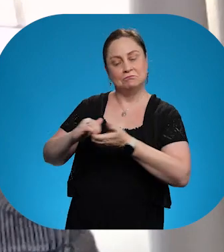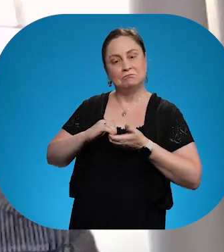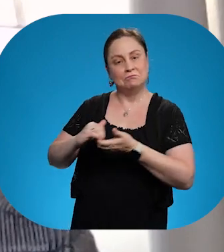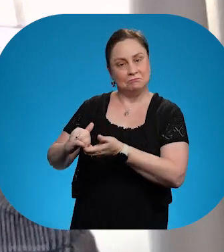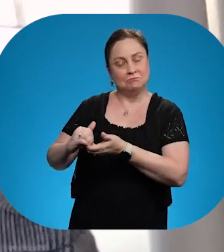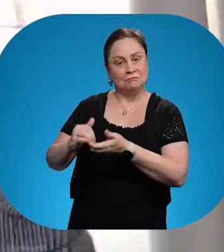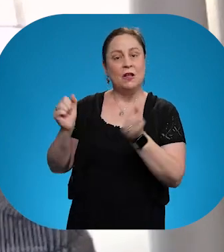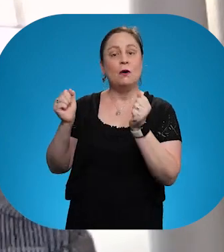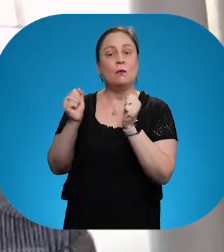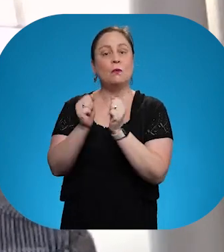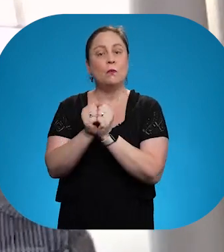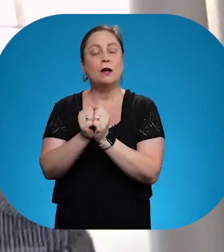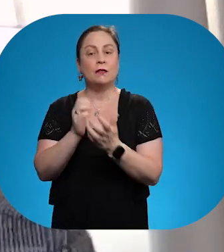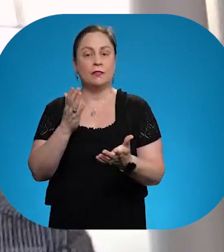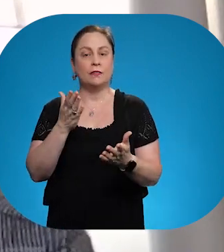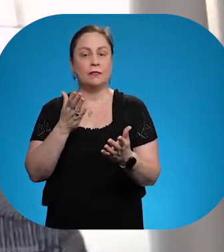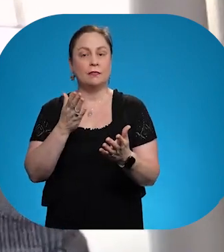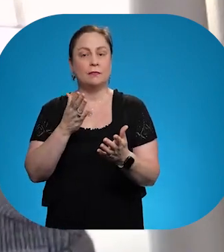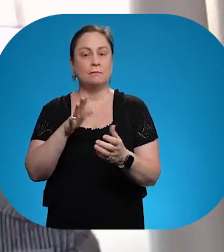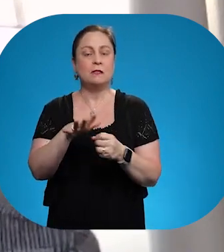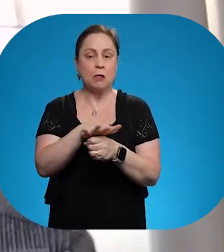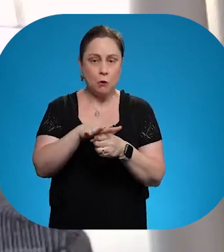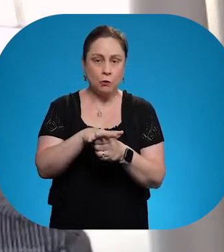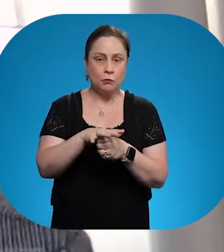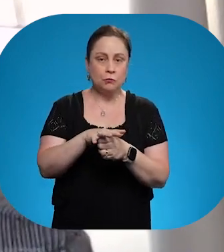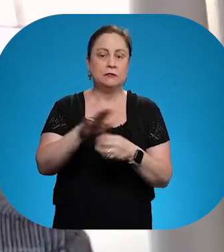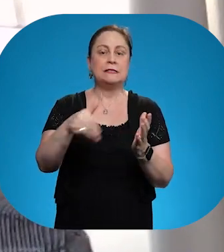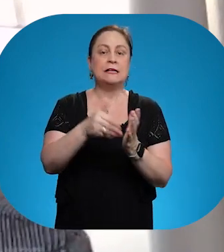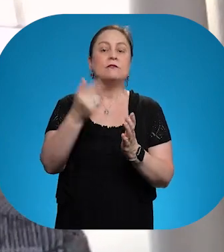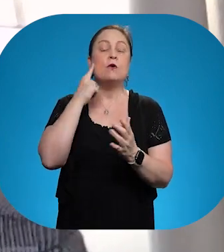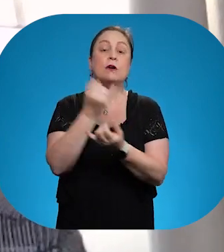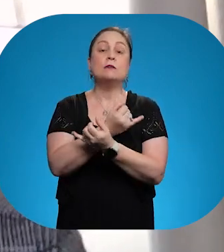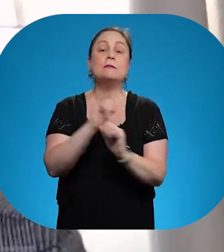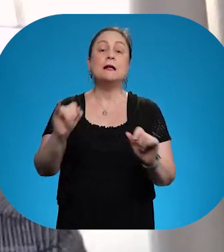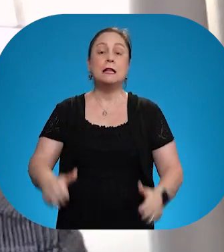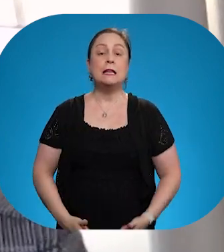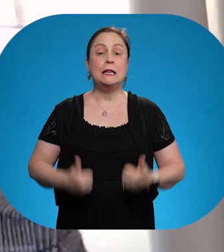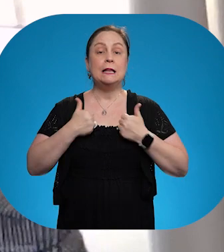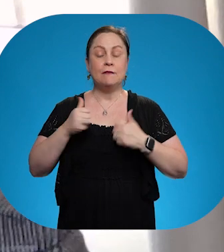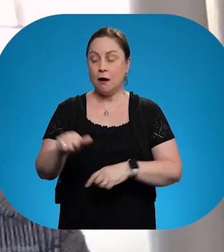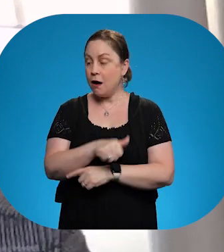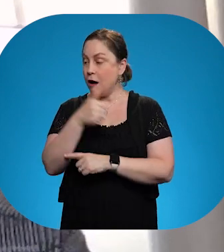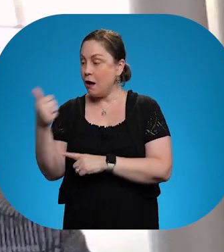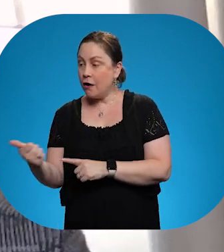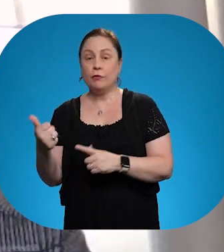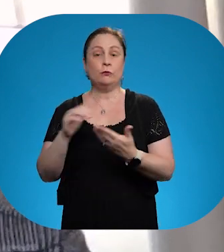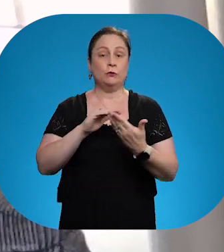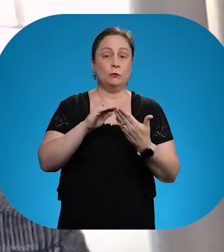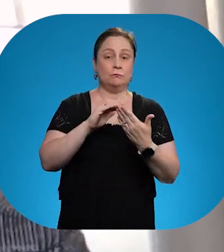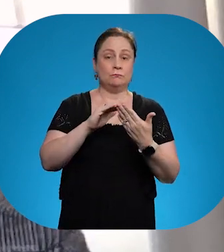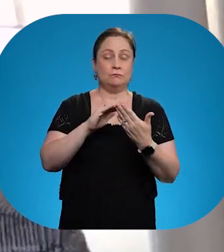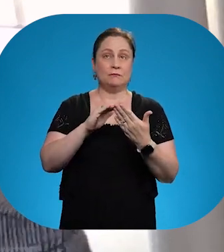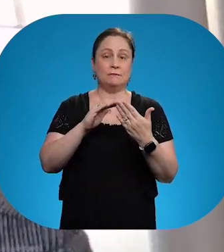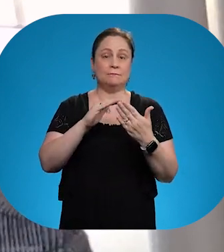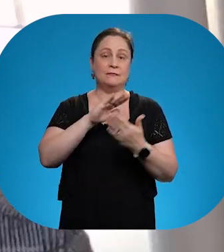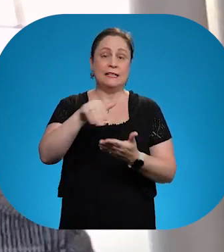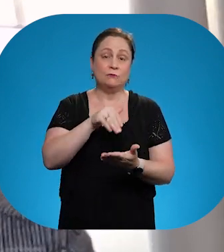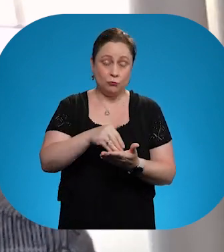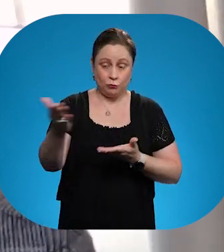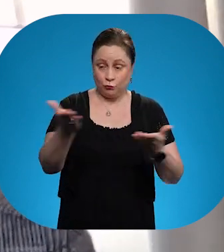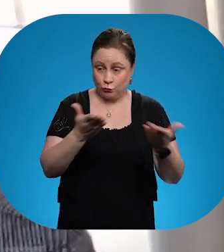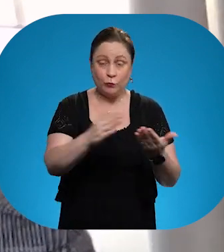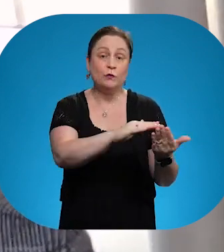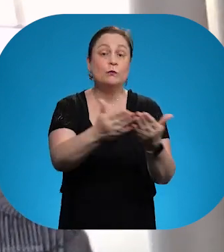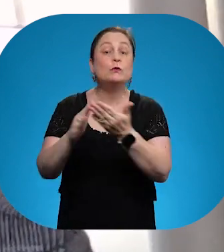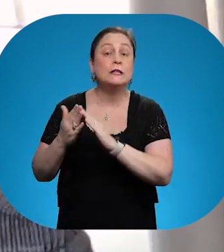local Centers for Independent Living and other community-based organizations that serve people with disabilities, because we know you are